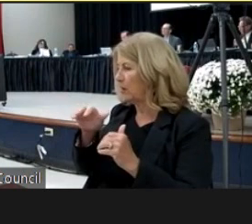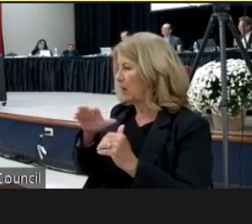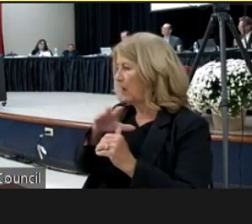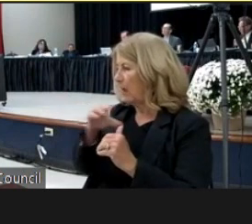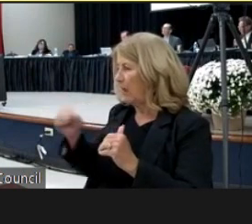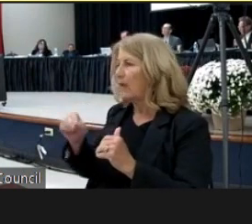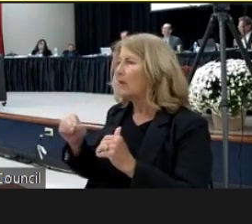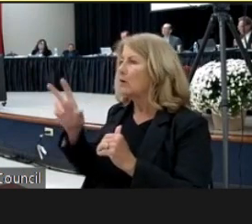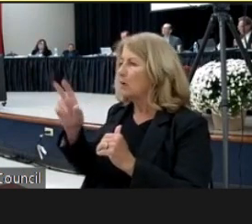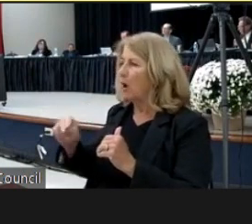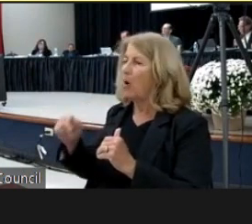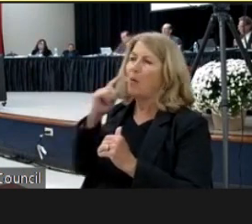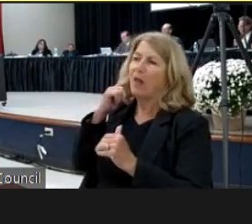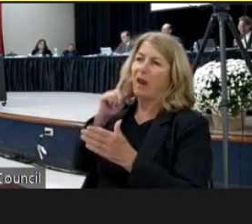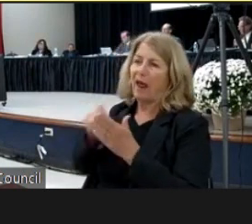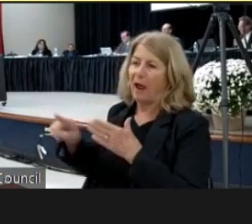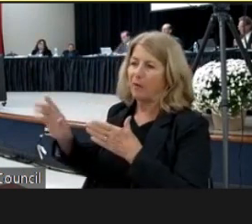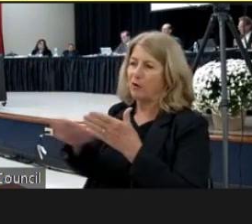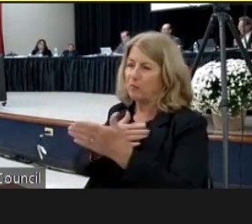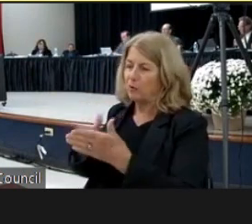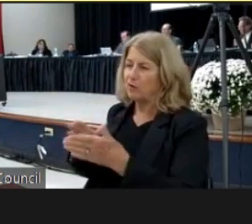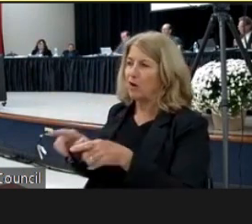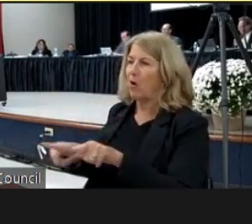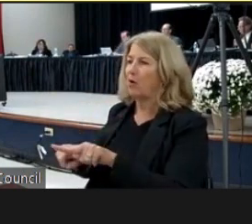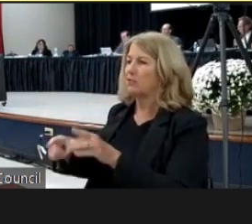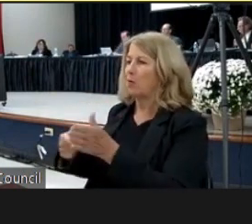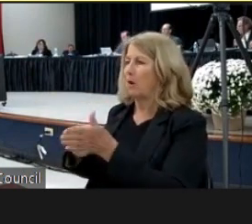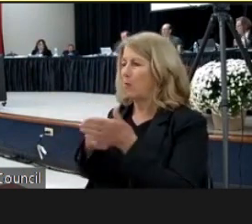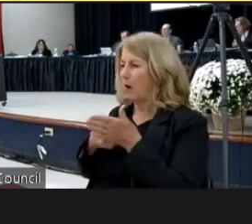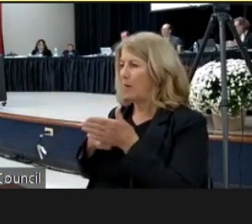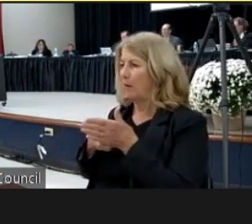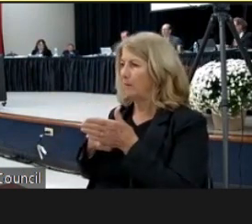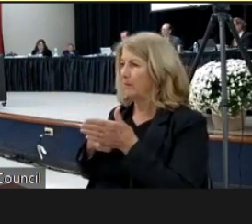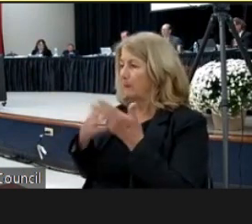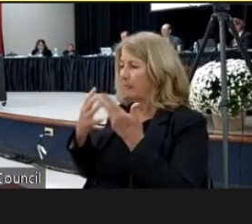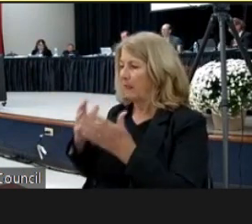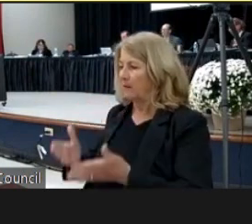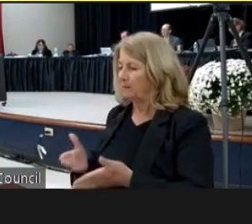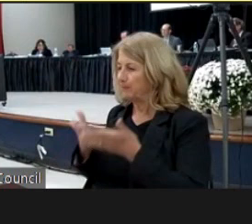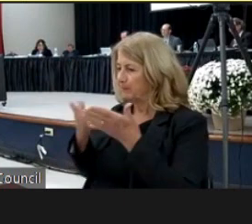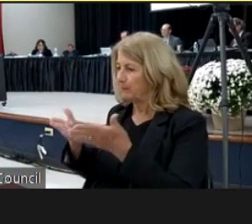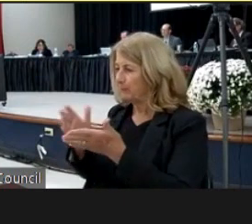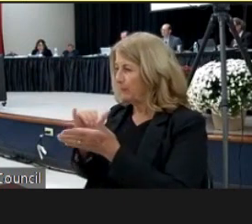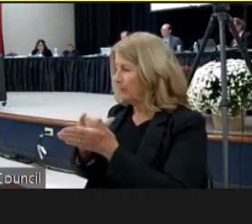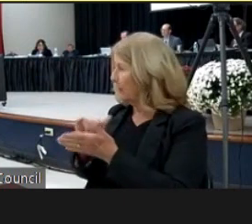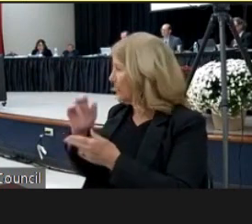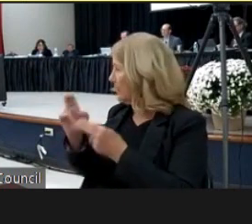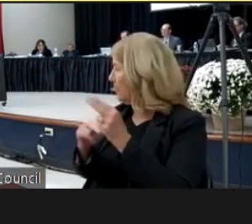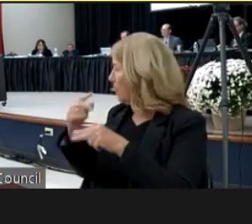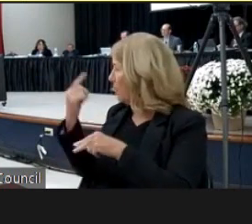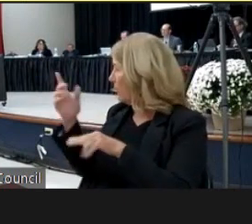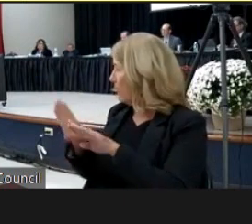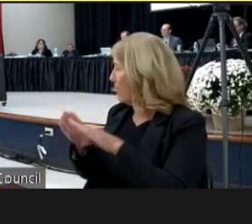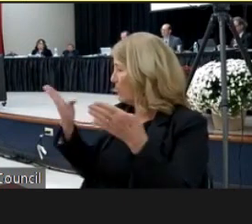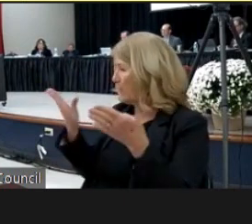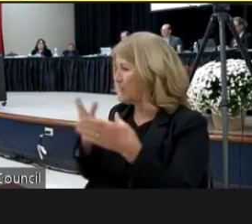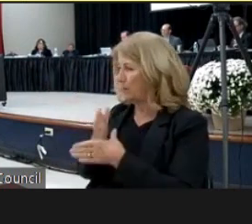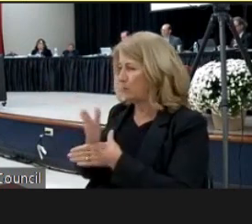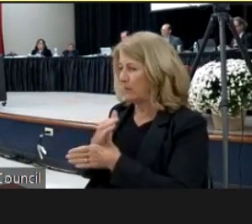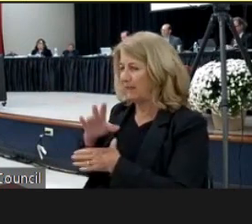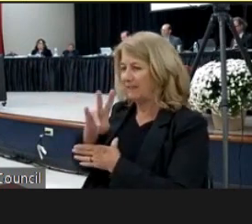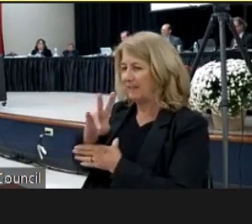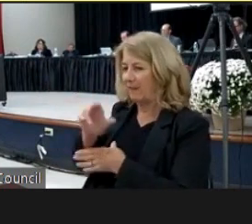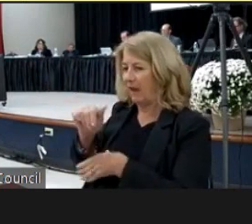site. There's also a requirement. They were already proposing that the facility only be open between 7 a.m. and